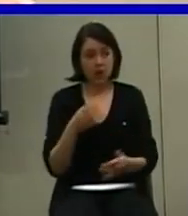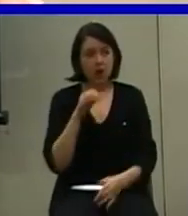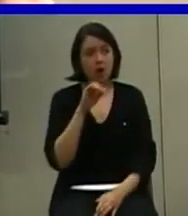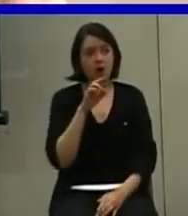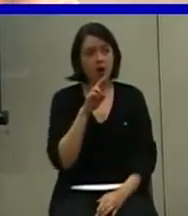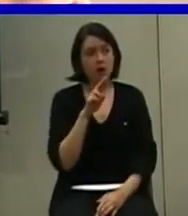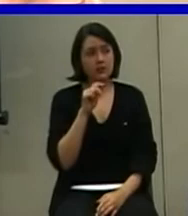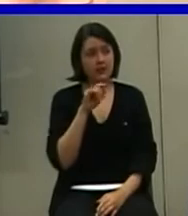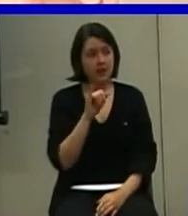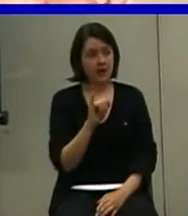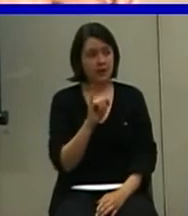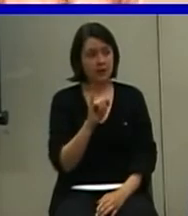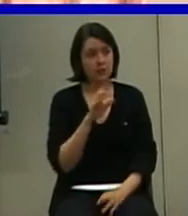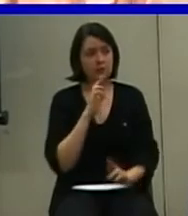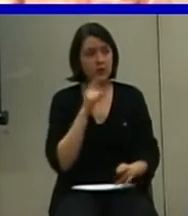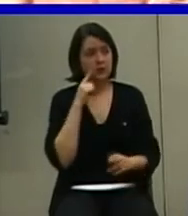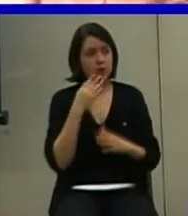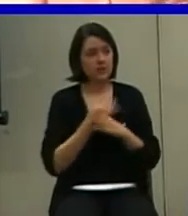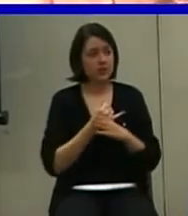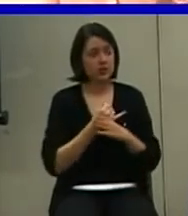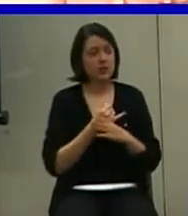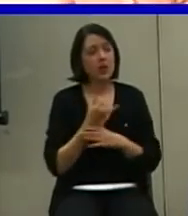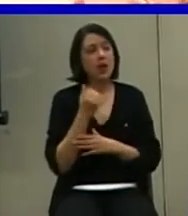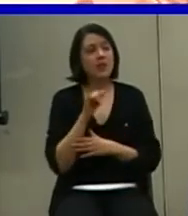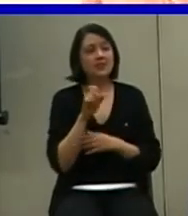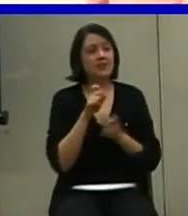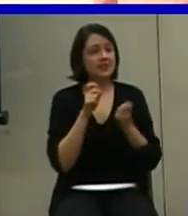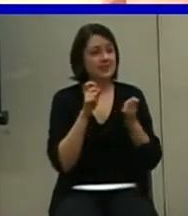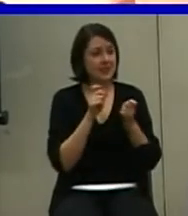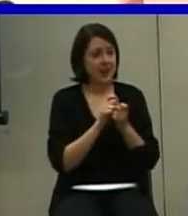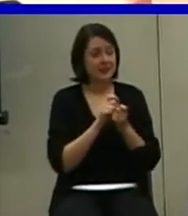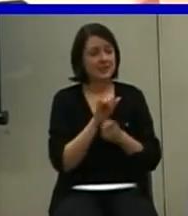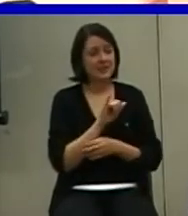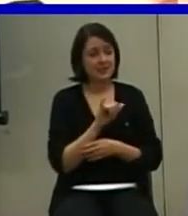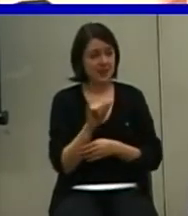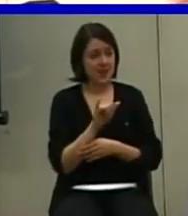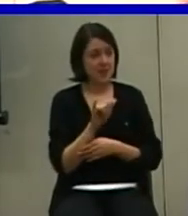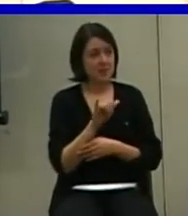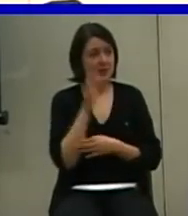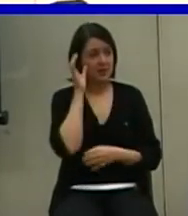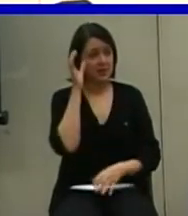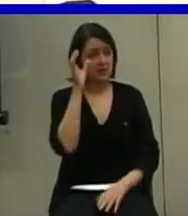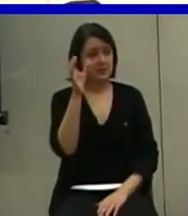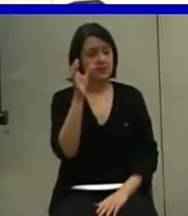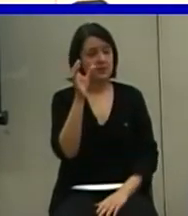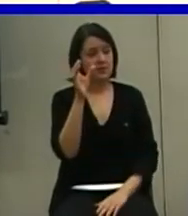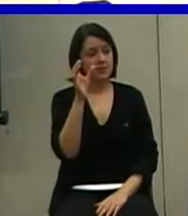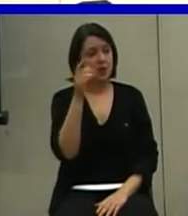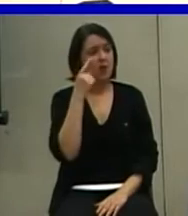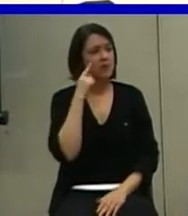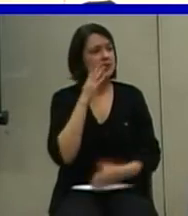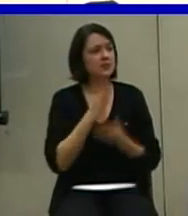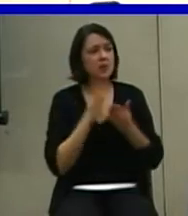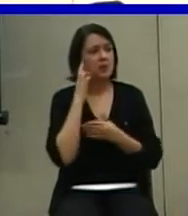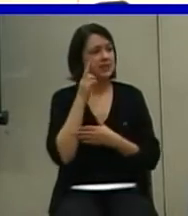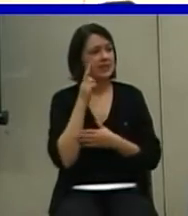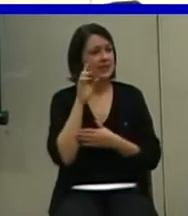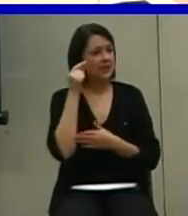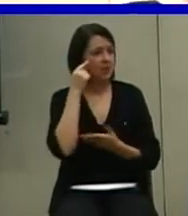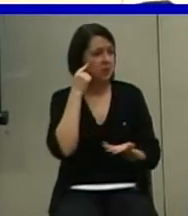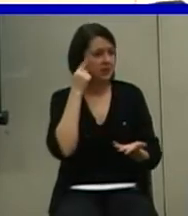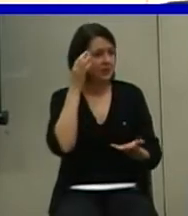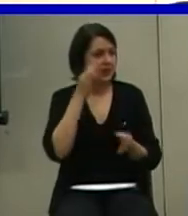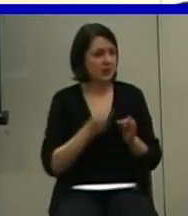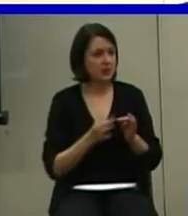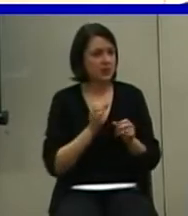RTI, response to intervention. It's the exact same concept. For some reason, the government has